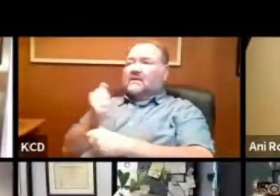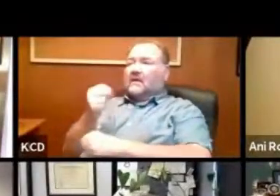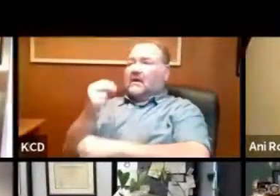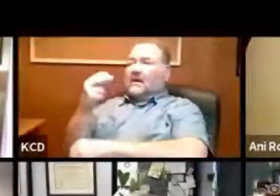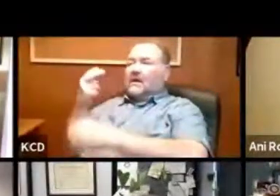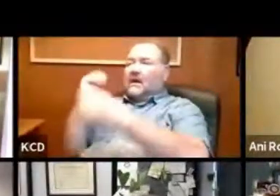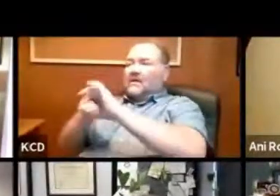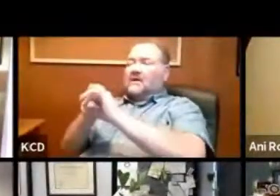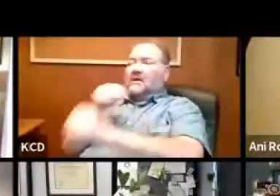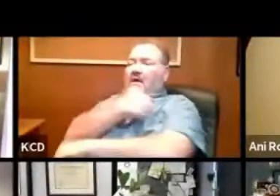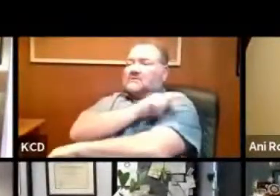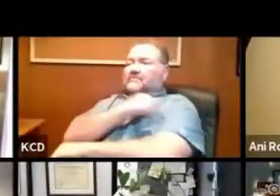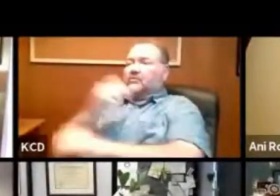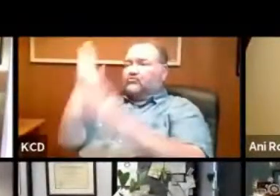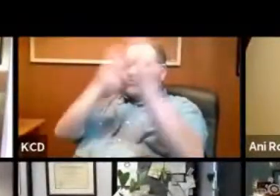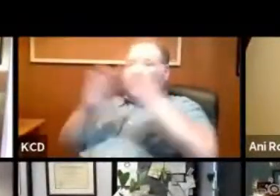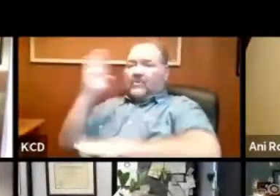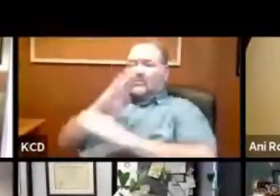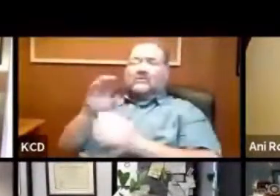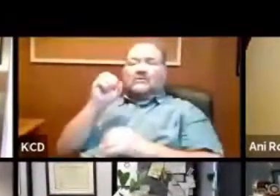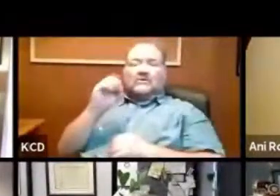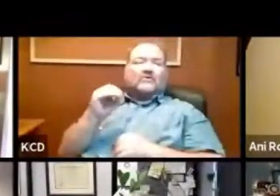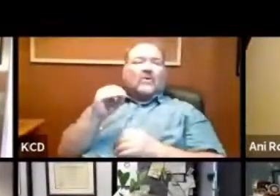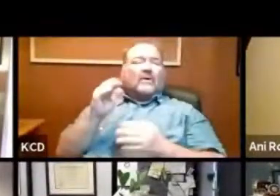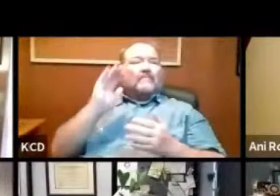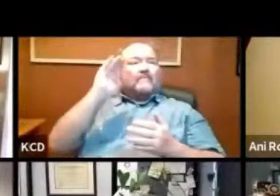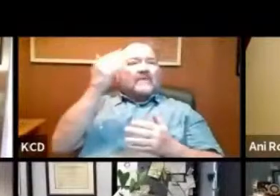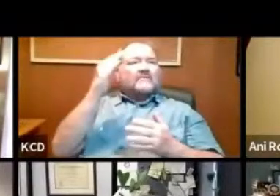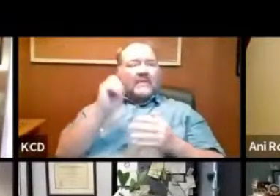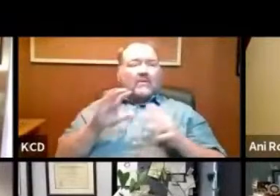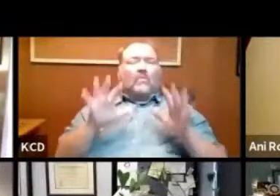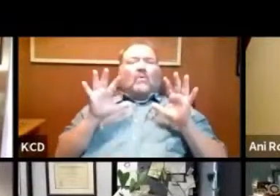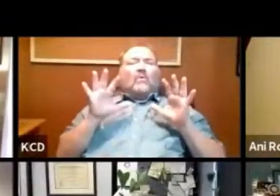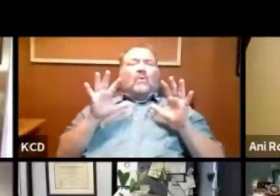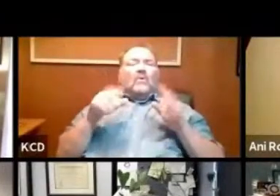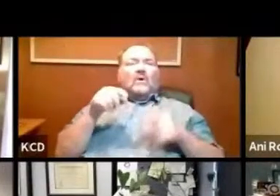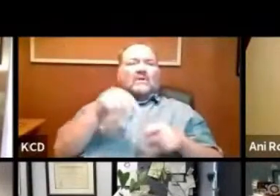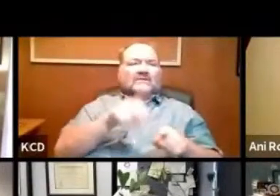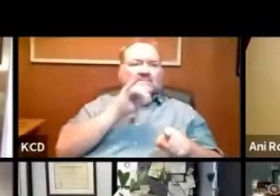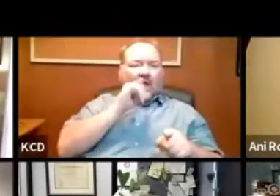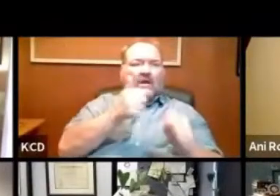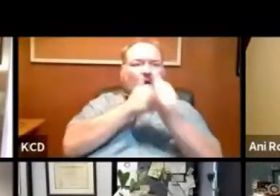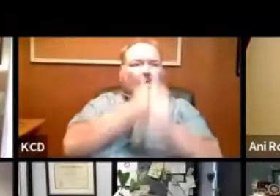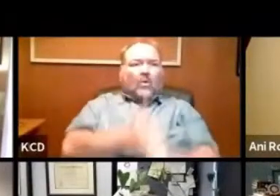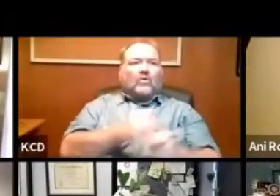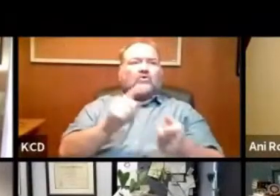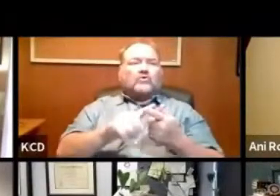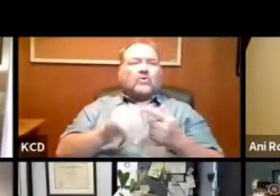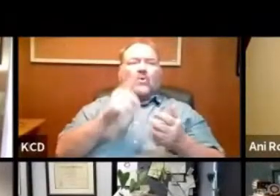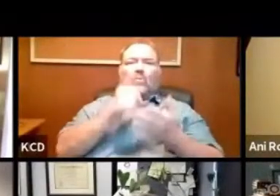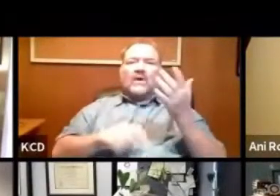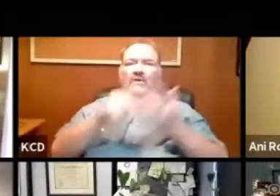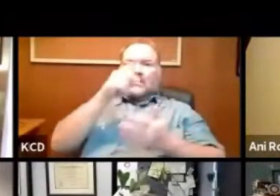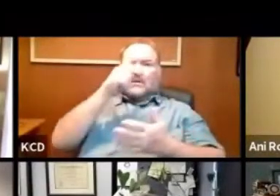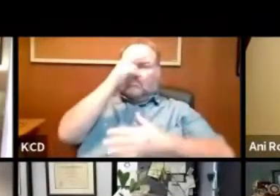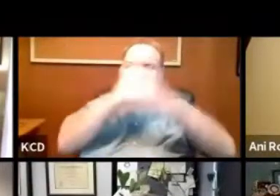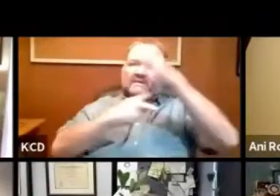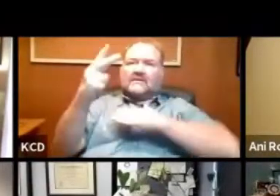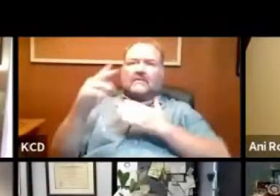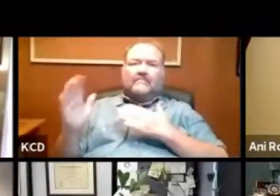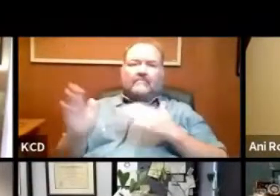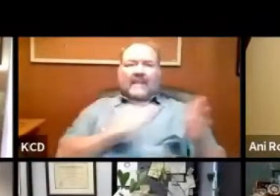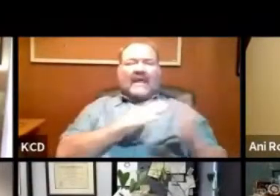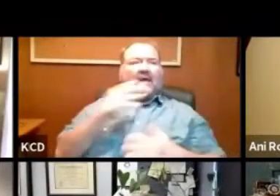hospitalization trouble. So the hospitalization one may almost be more of a, whoa, this did not go according to predicted plan,